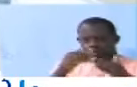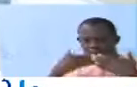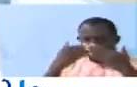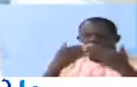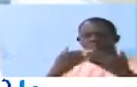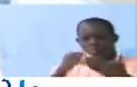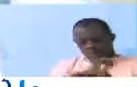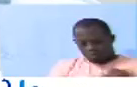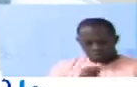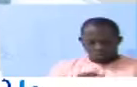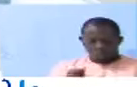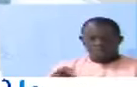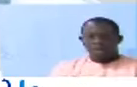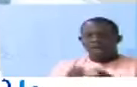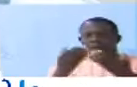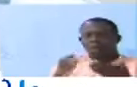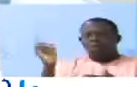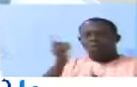what happened